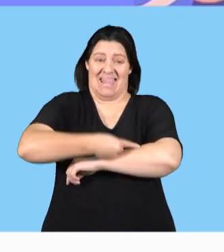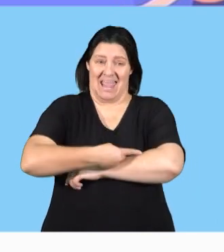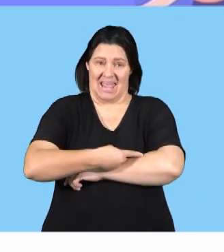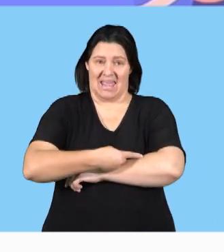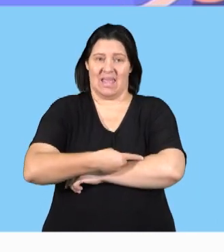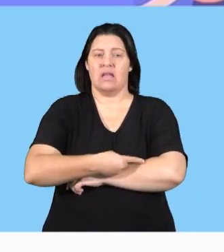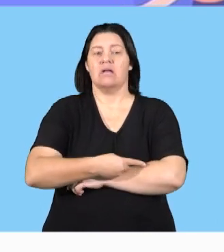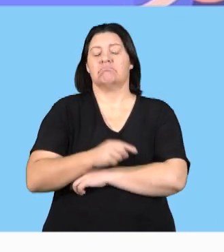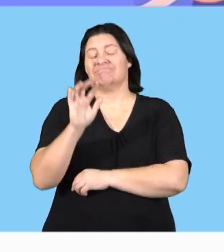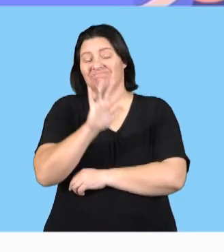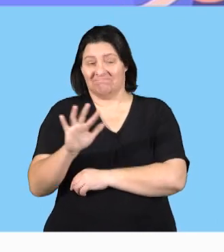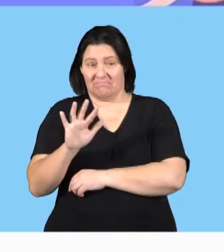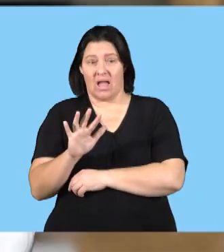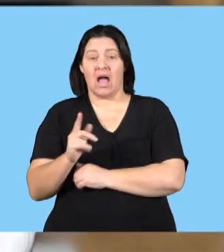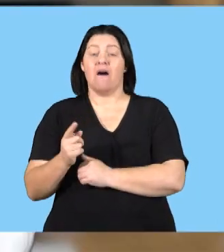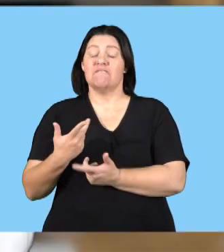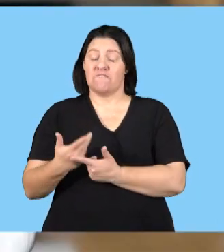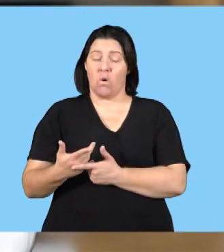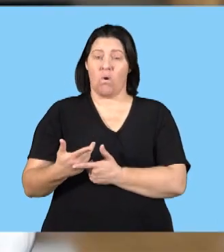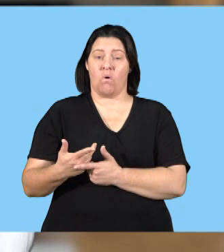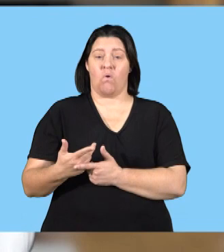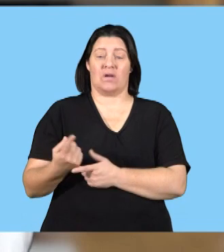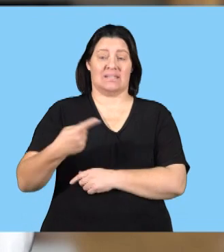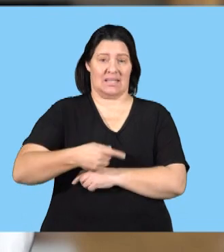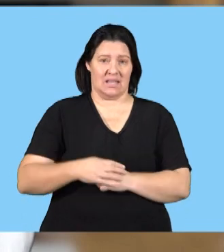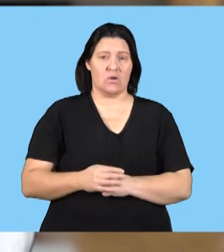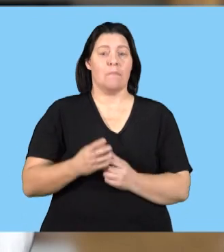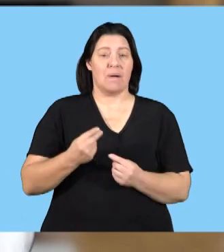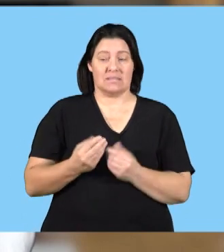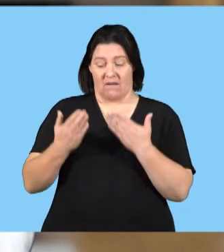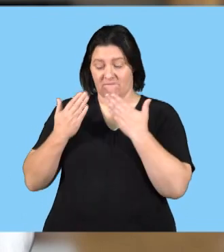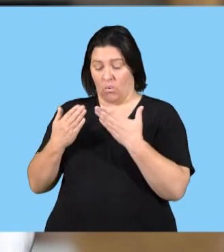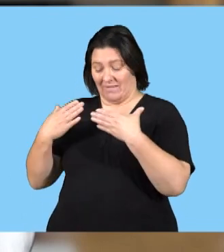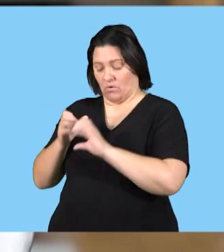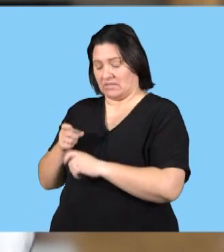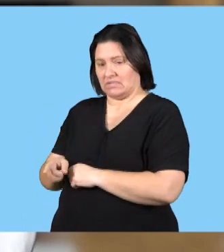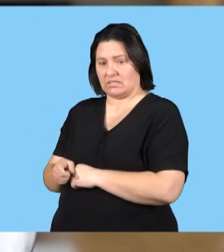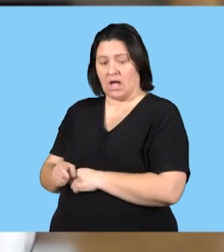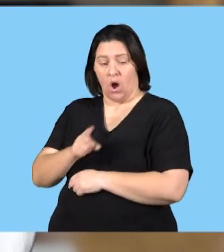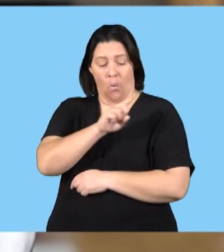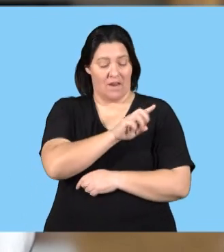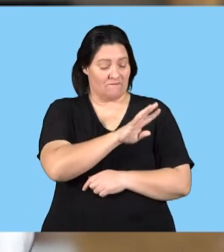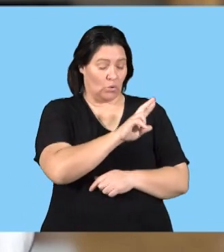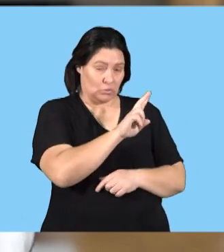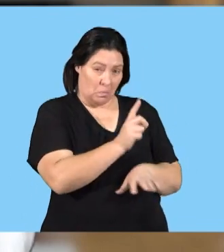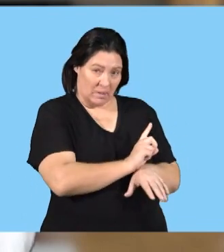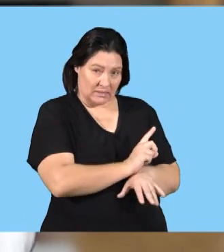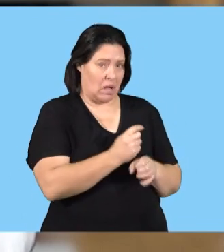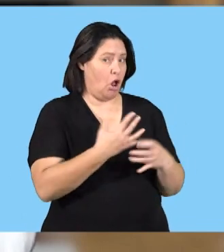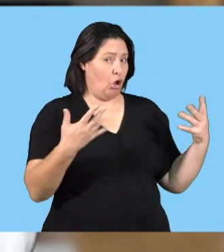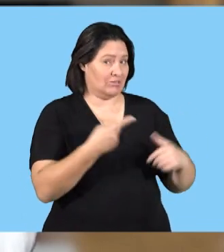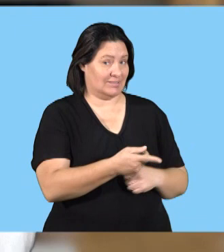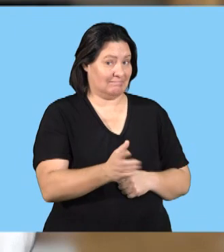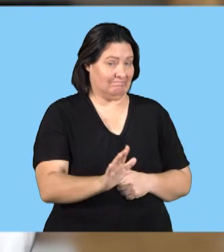on social media. Now that's quite a lot, eh? Remember, you guys must spend your time on your academics. I just thought, let me share that with you.